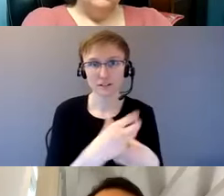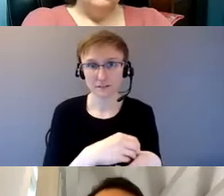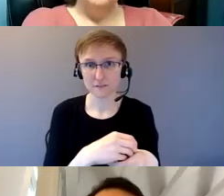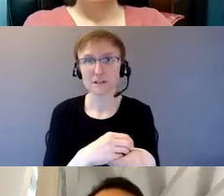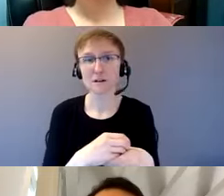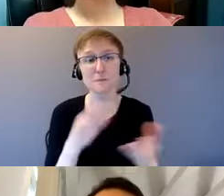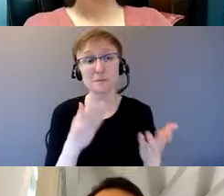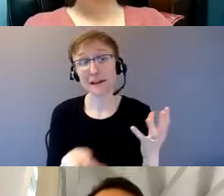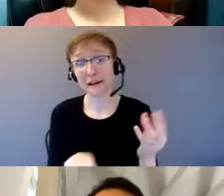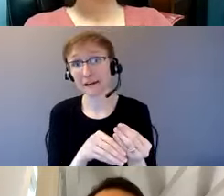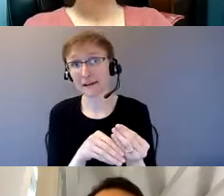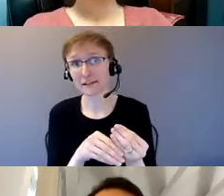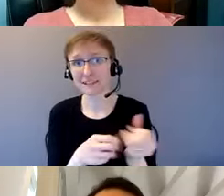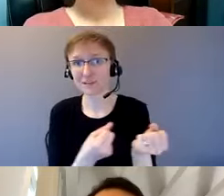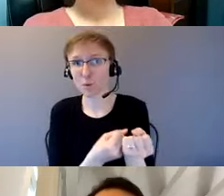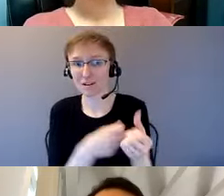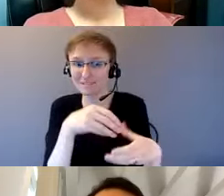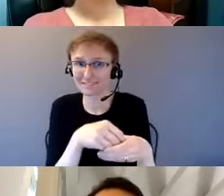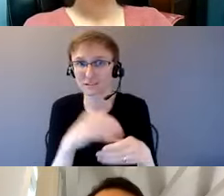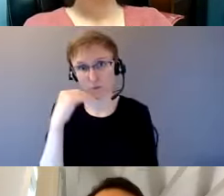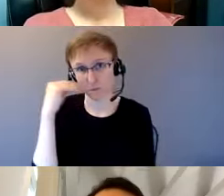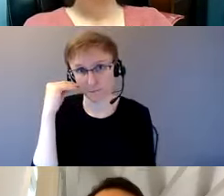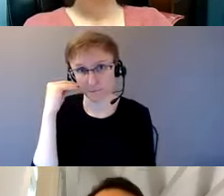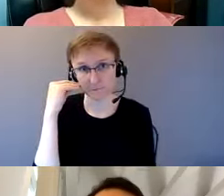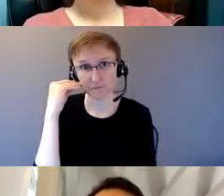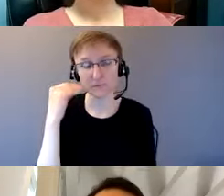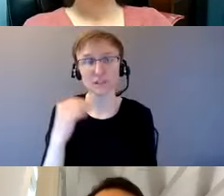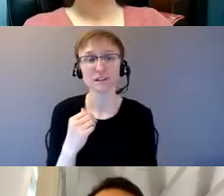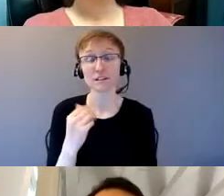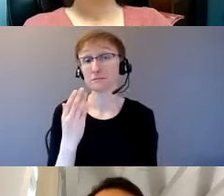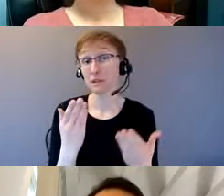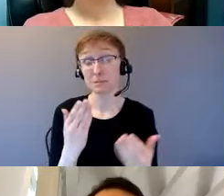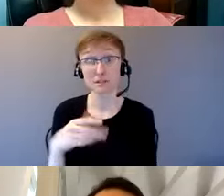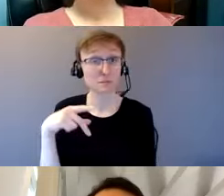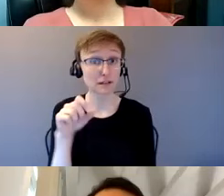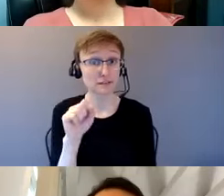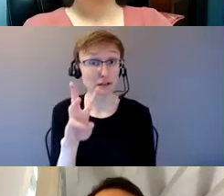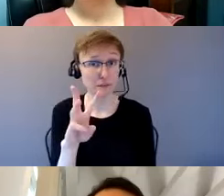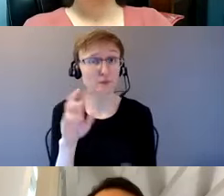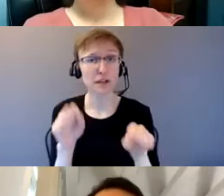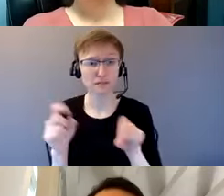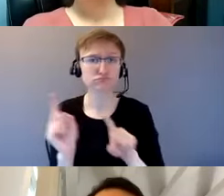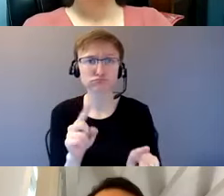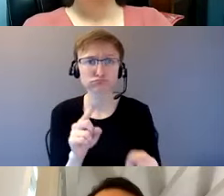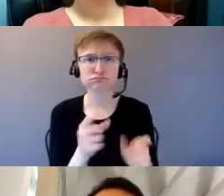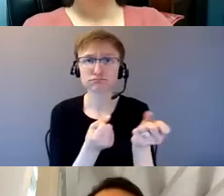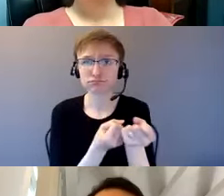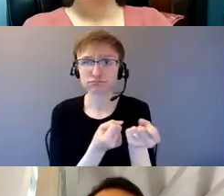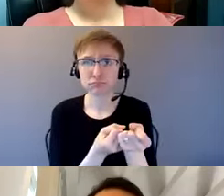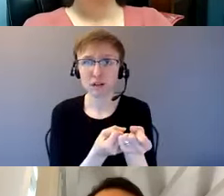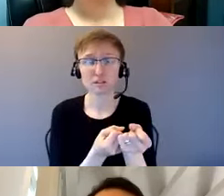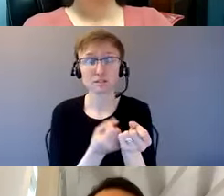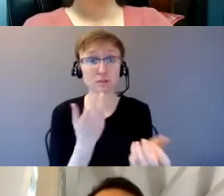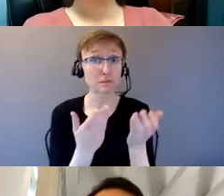home. It's gathering that information from them, whether it be that they're eligible for PSW, or maybe there's other resources that are going in to try to gather the information,